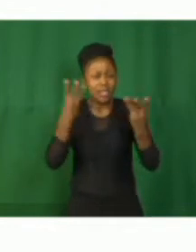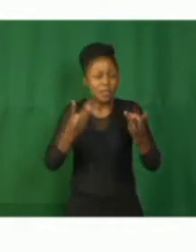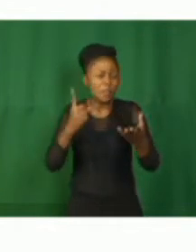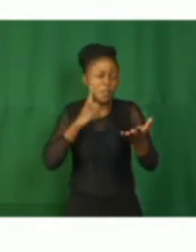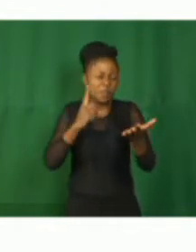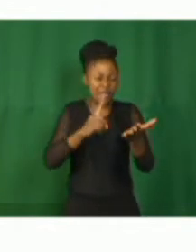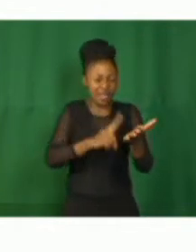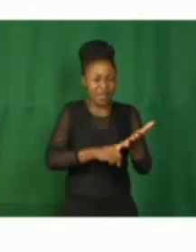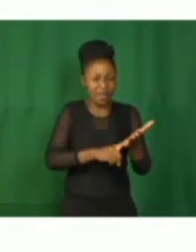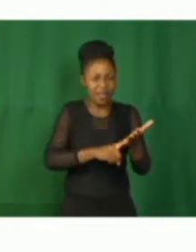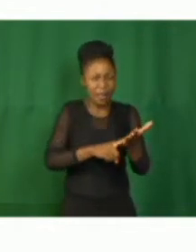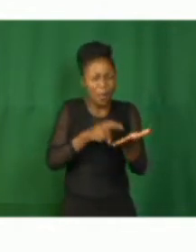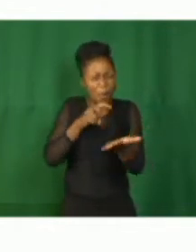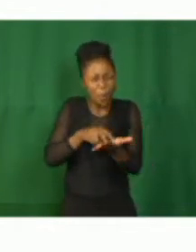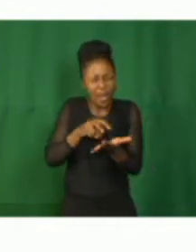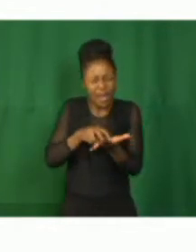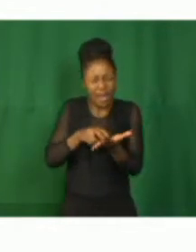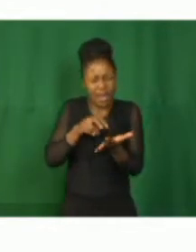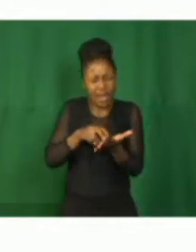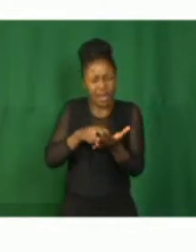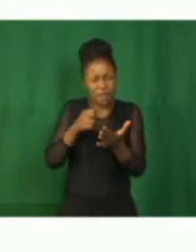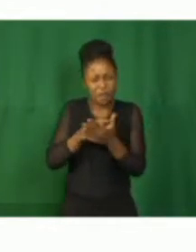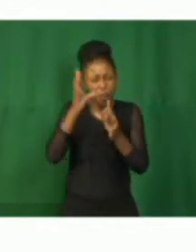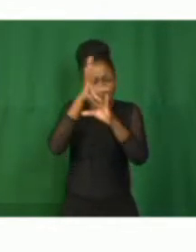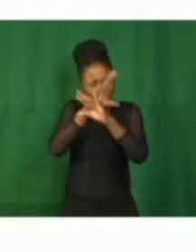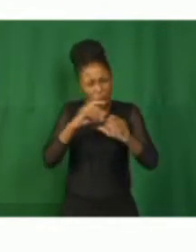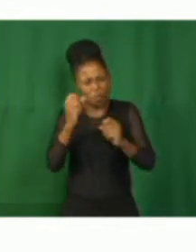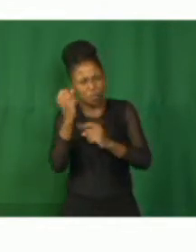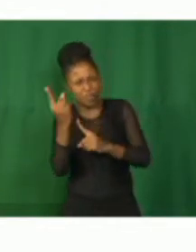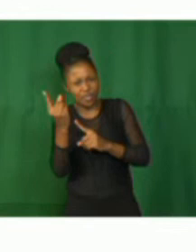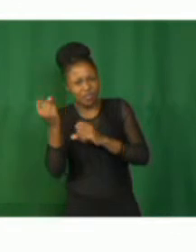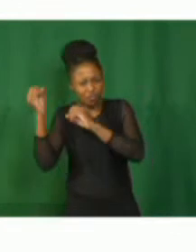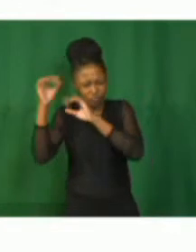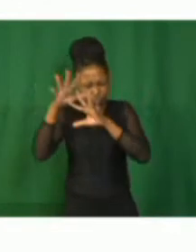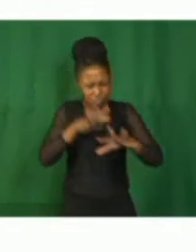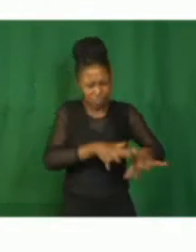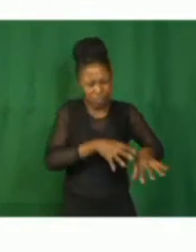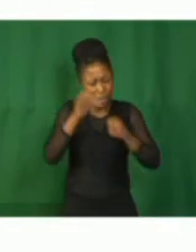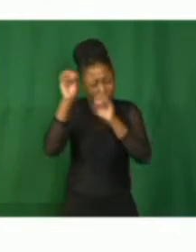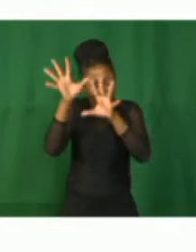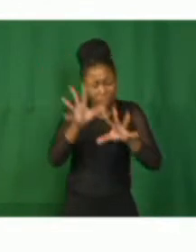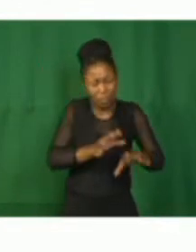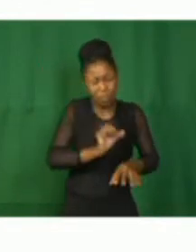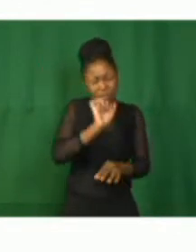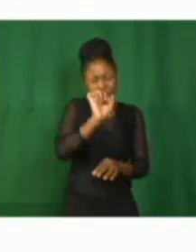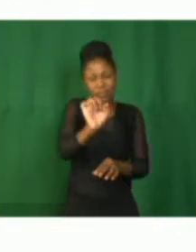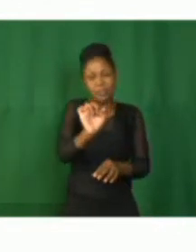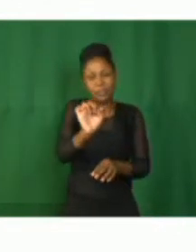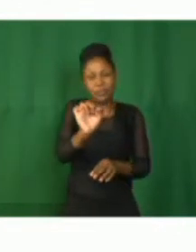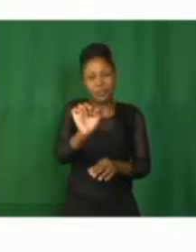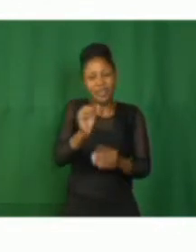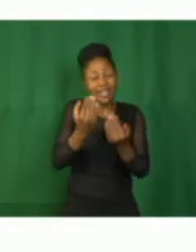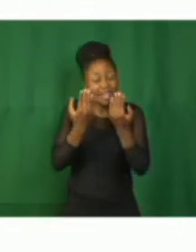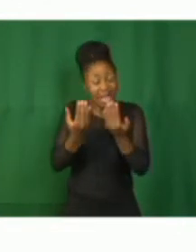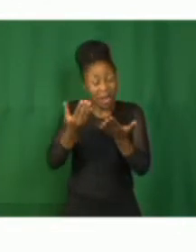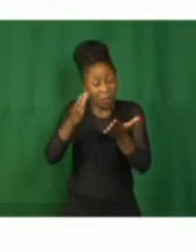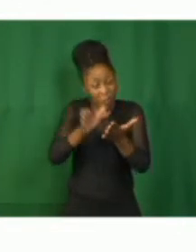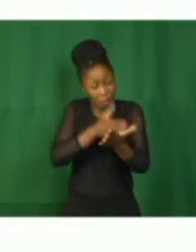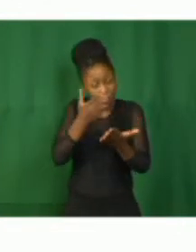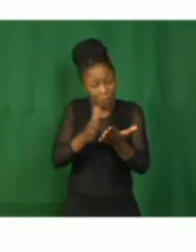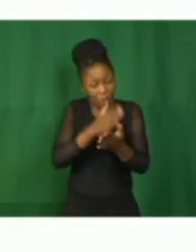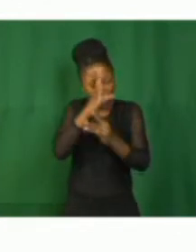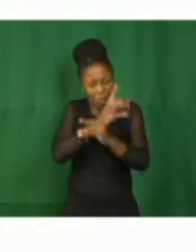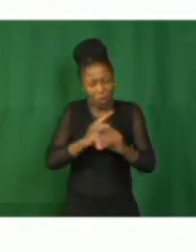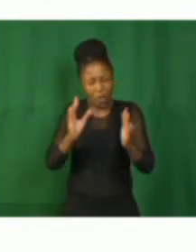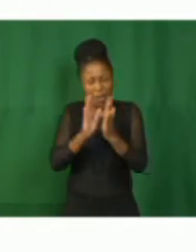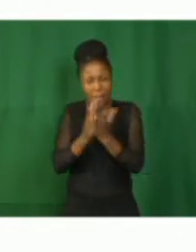Holy Spirit to fall on them. Now, if we open our Bibles, oh, by the way, your Bibles are opened already. Please